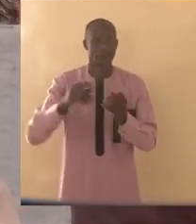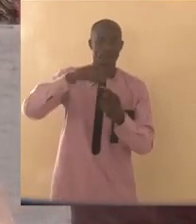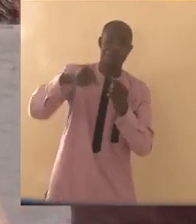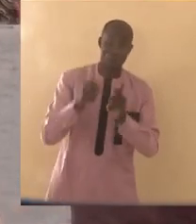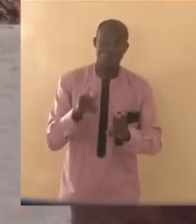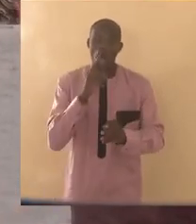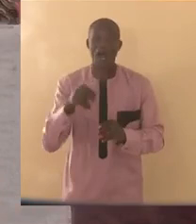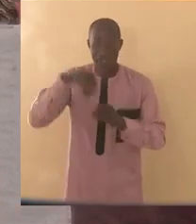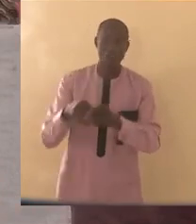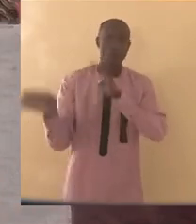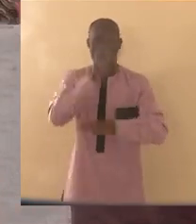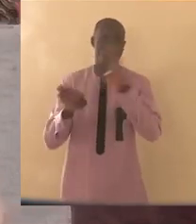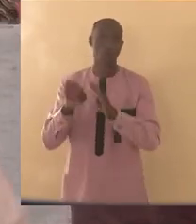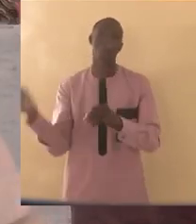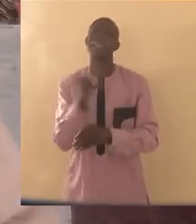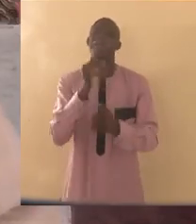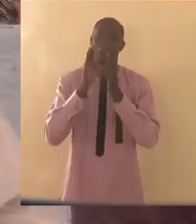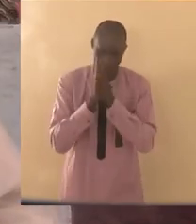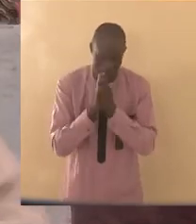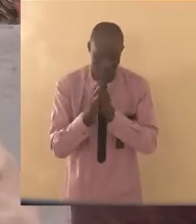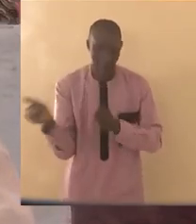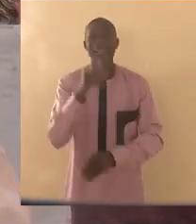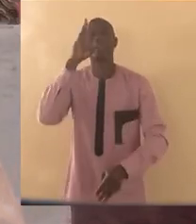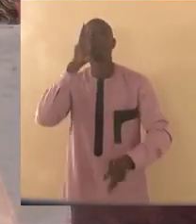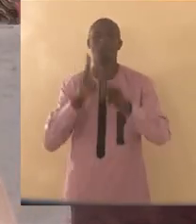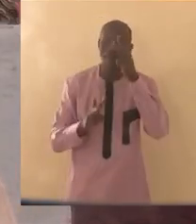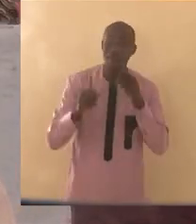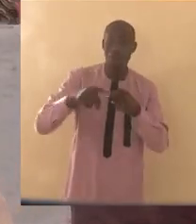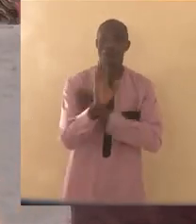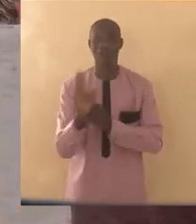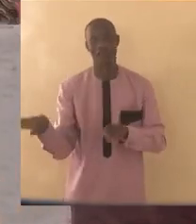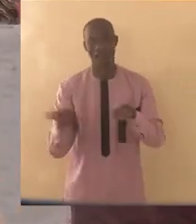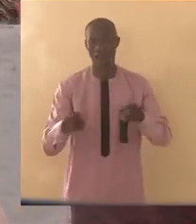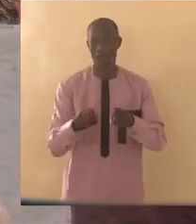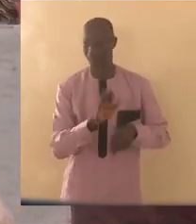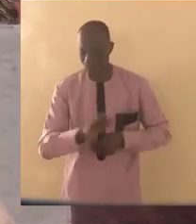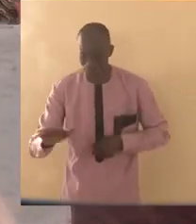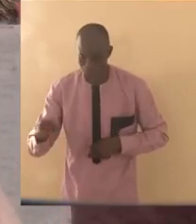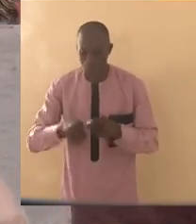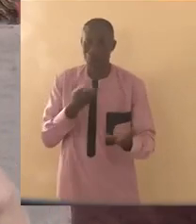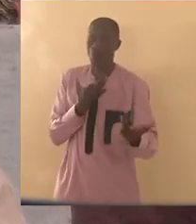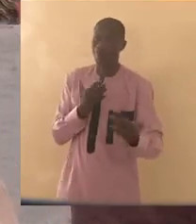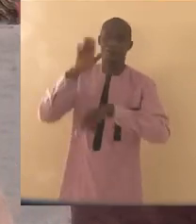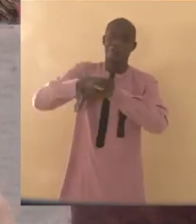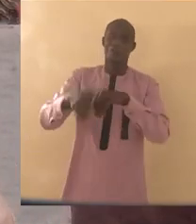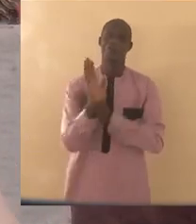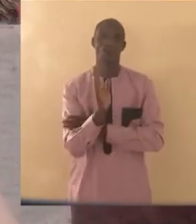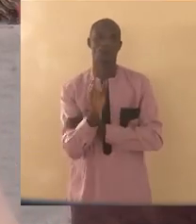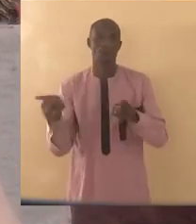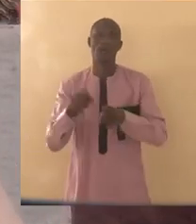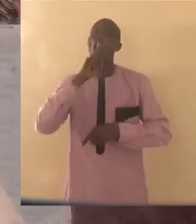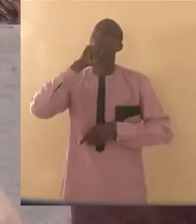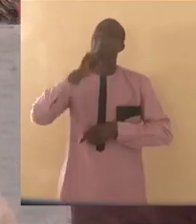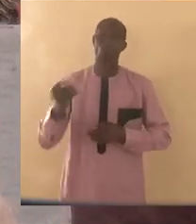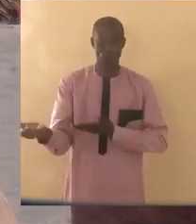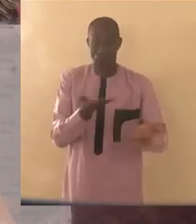When people are in trouble, they pray more. Not so. They cry to God like children, to wait on God like